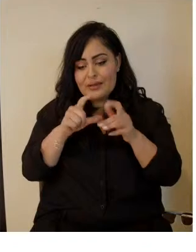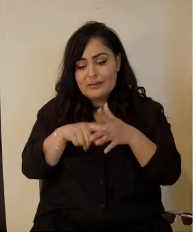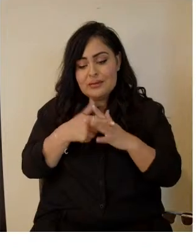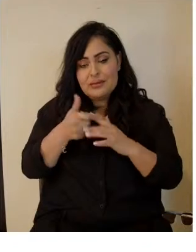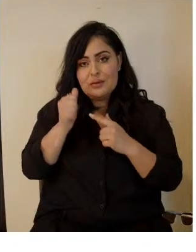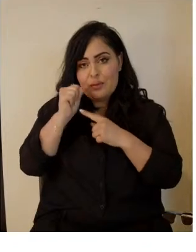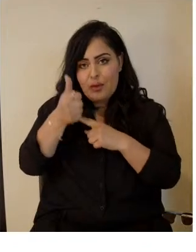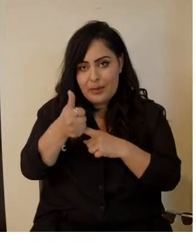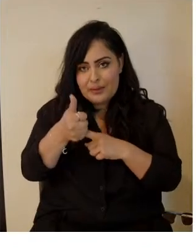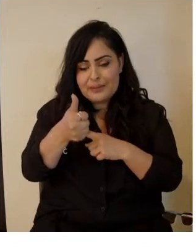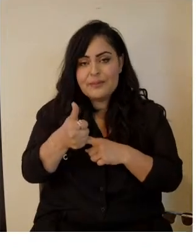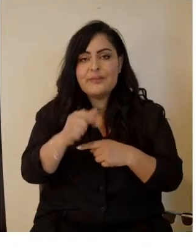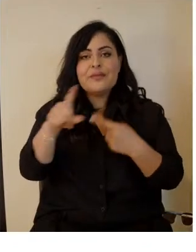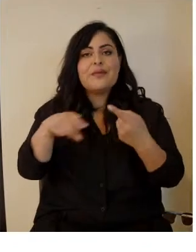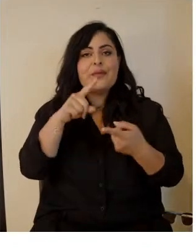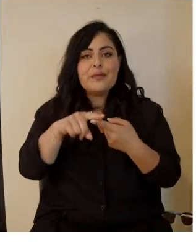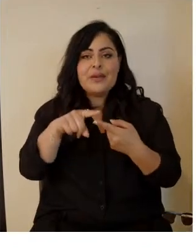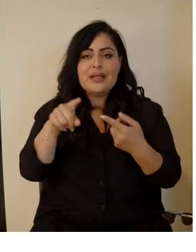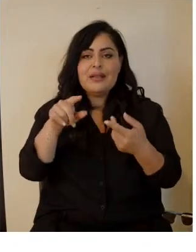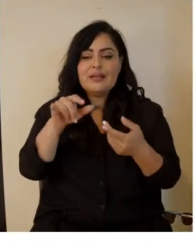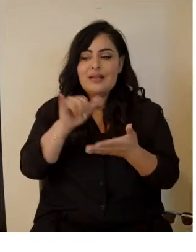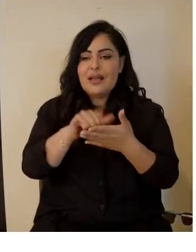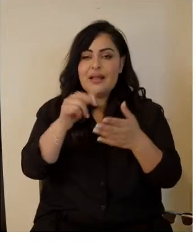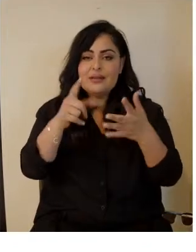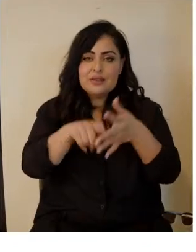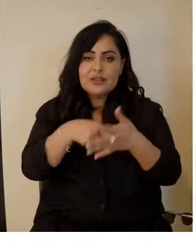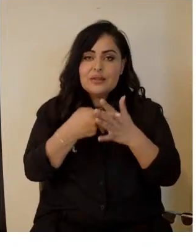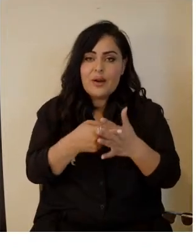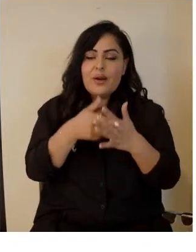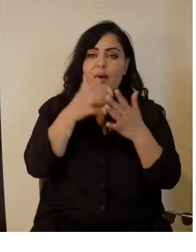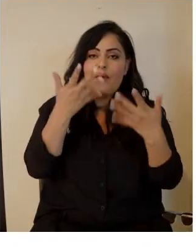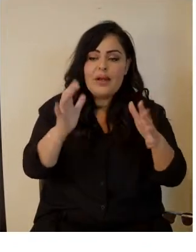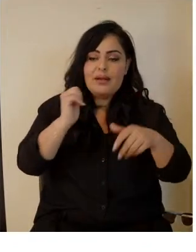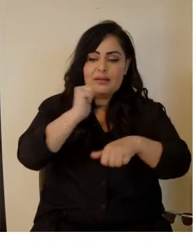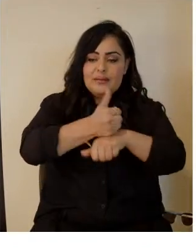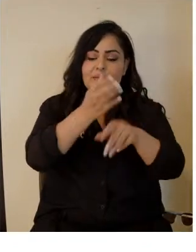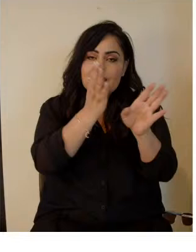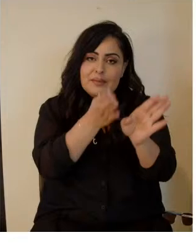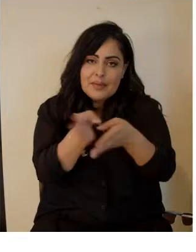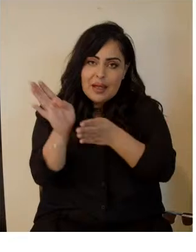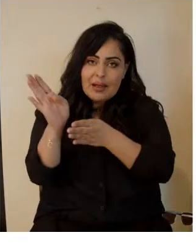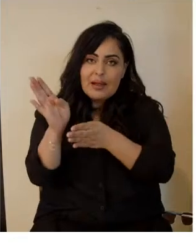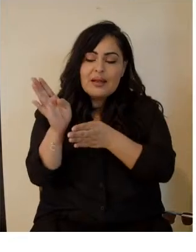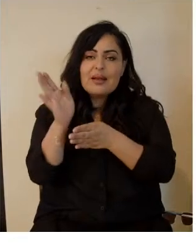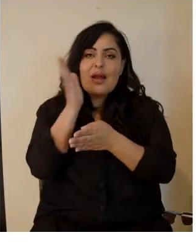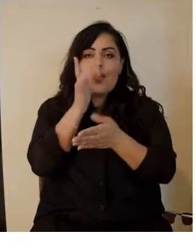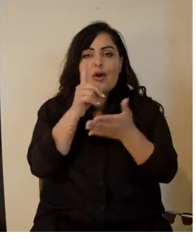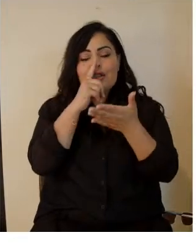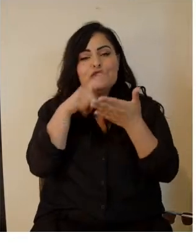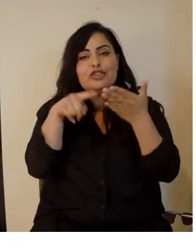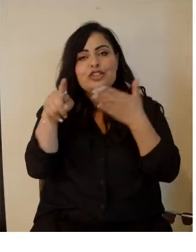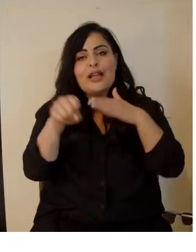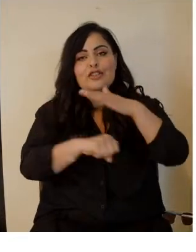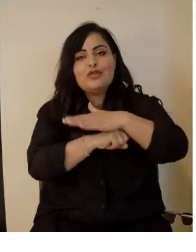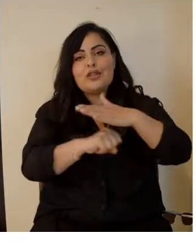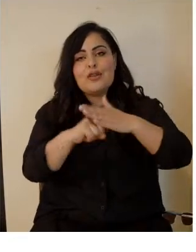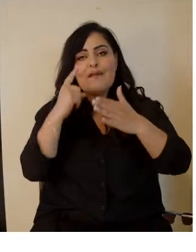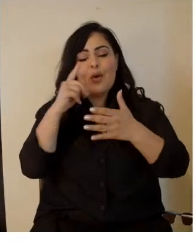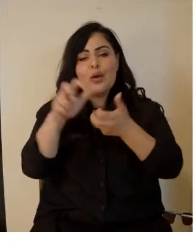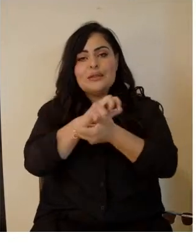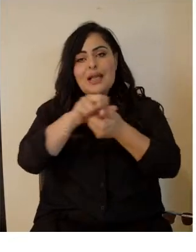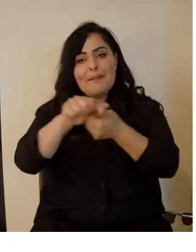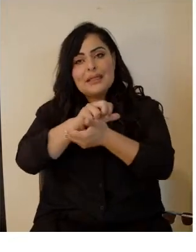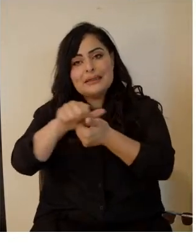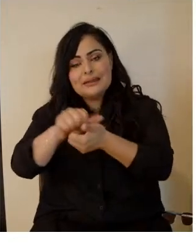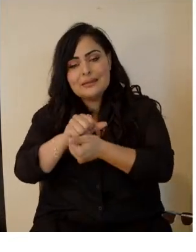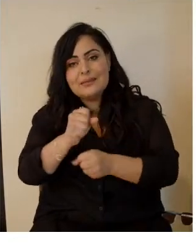tomorrow. Once that starts, we have a plan in place, and we'll be able to check structures for damage to see if there's